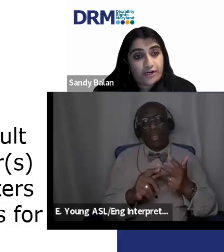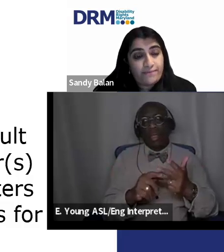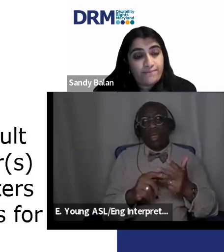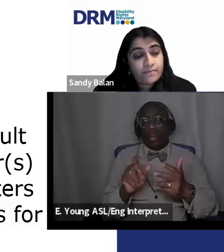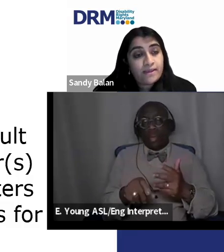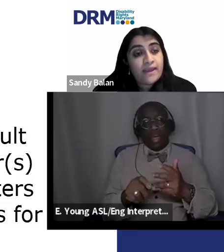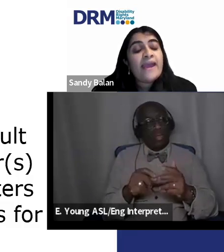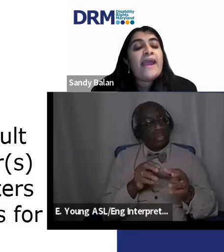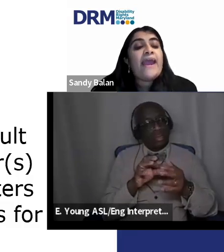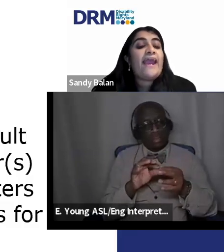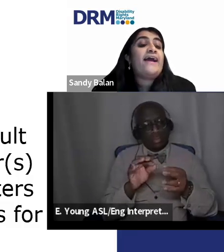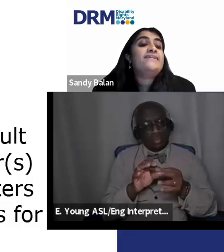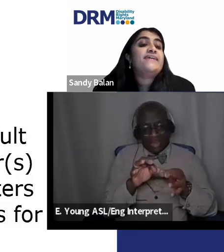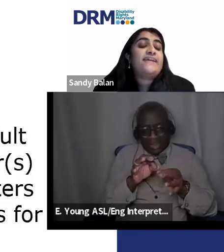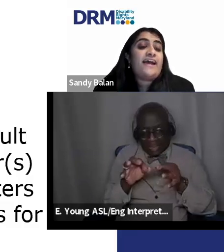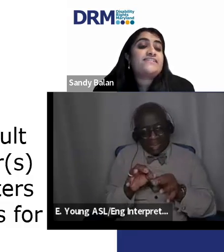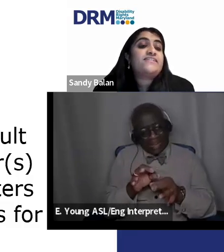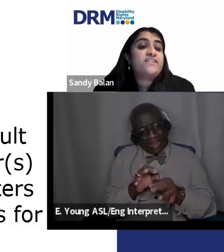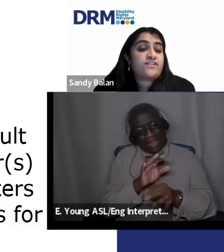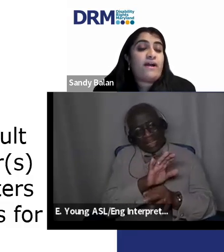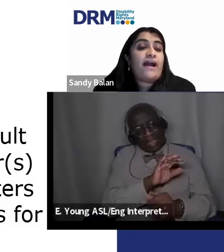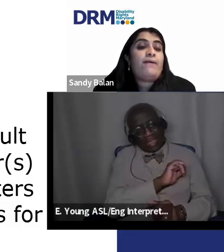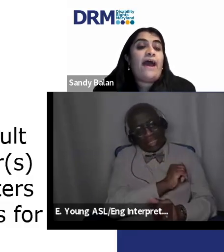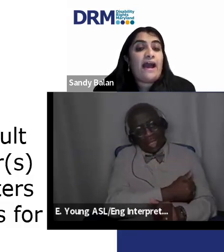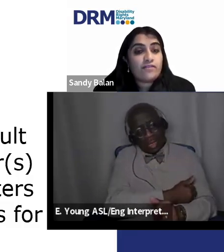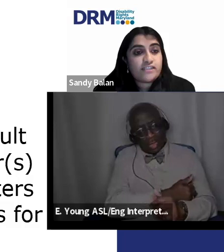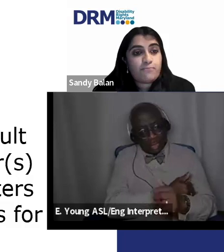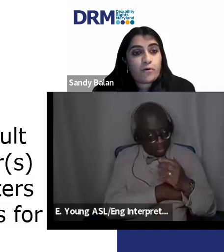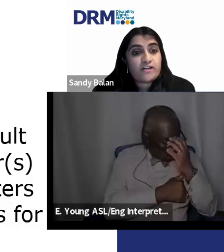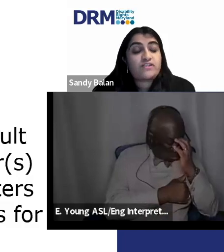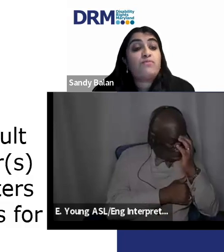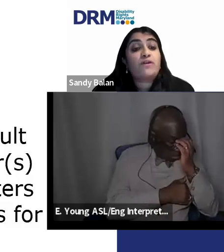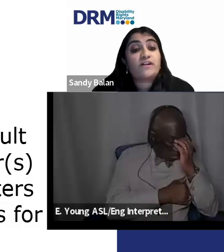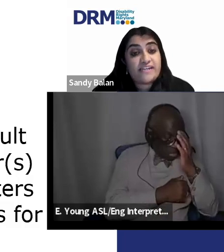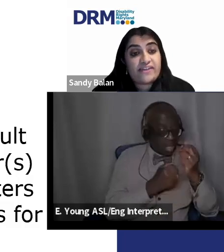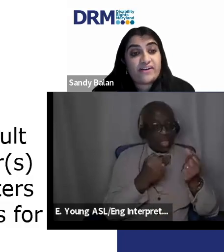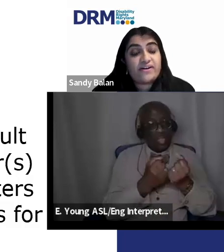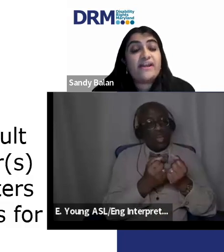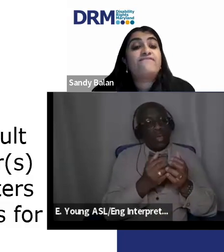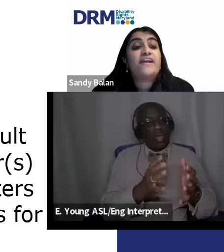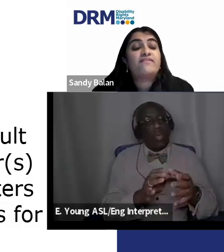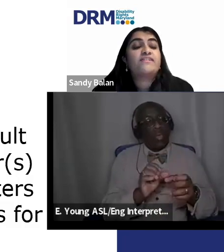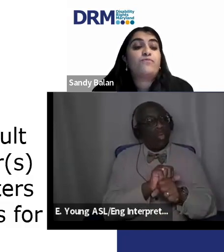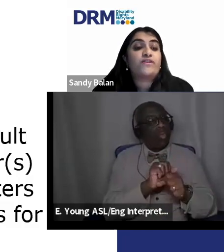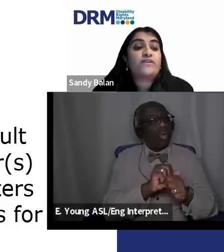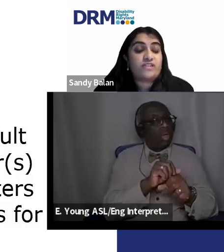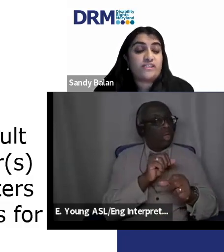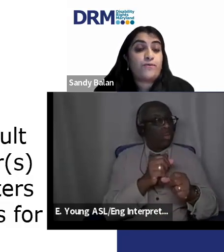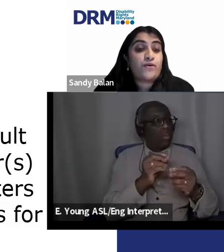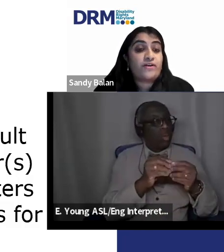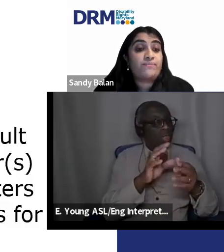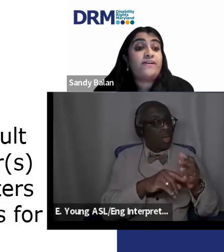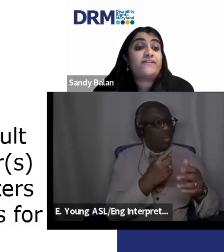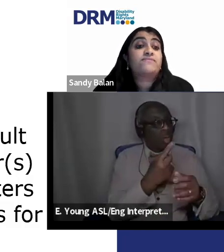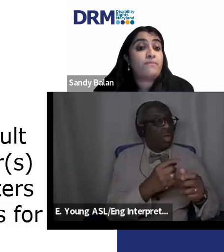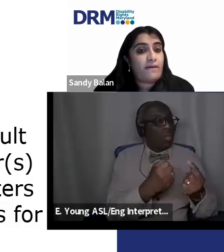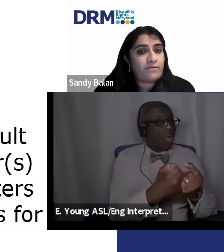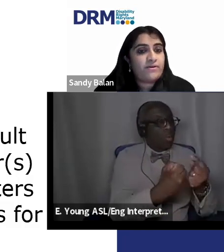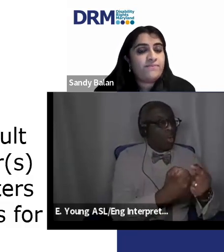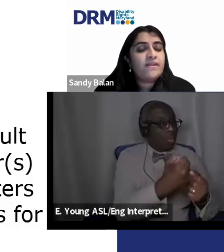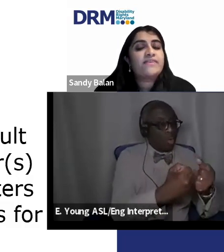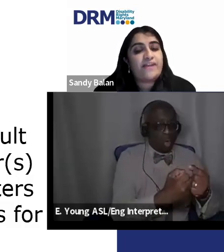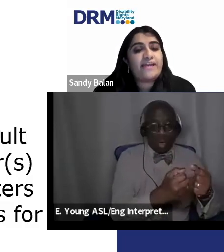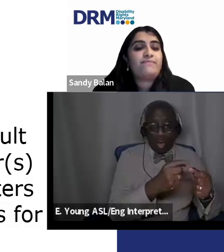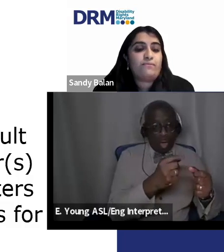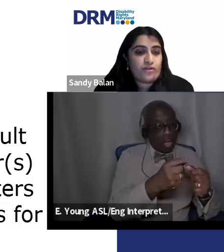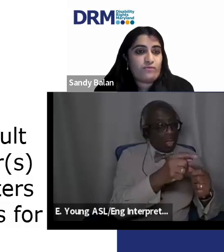supporter's authority. And it has to describe how the supporters will work together if there is more than one supporter, because